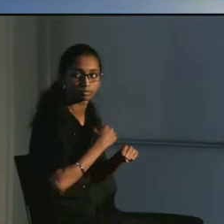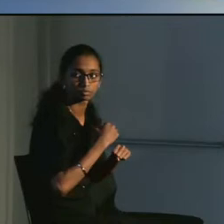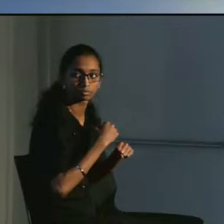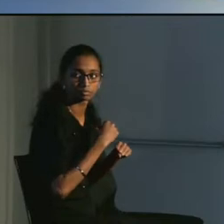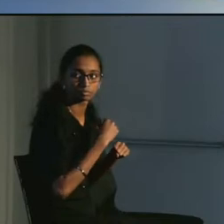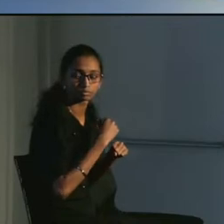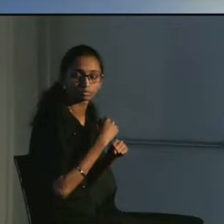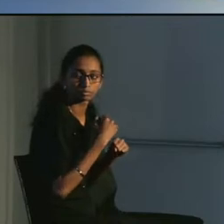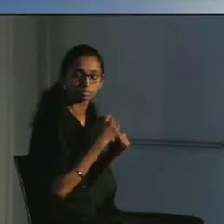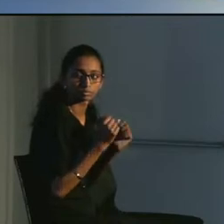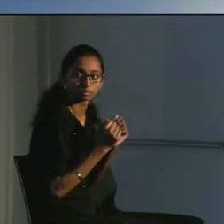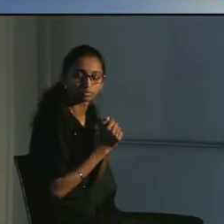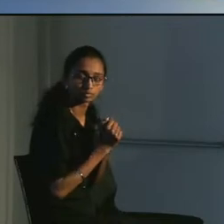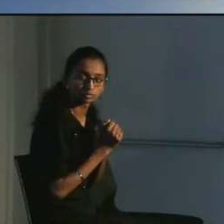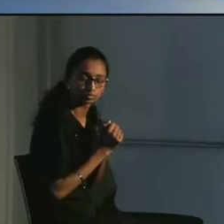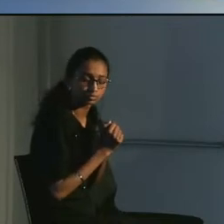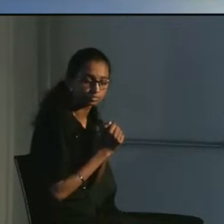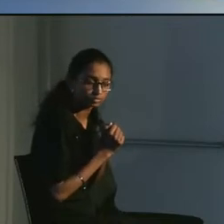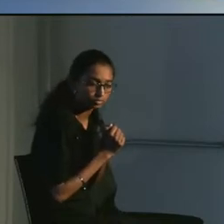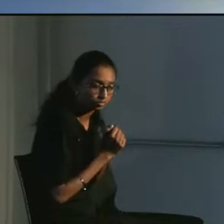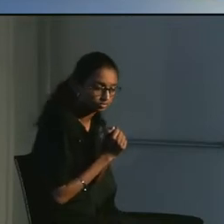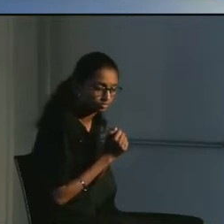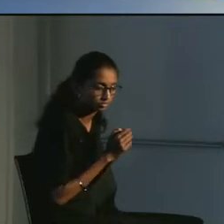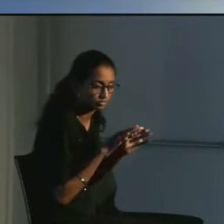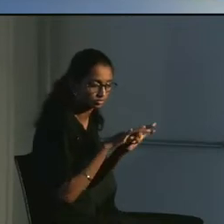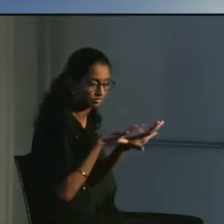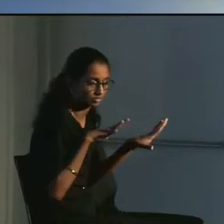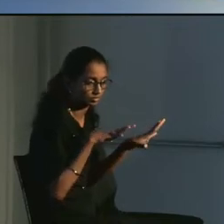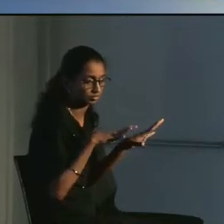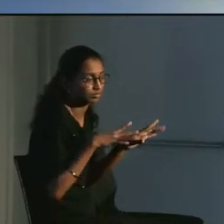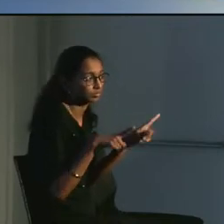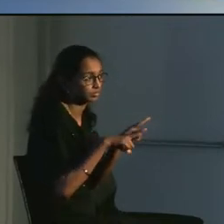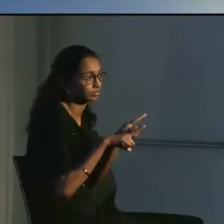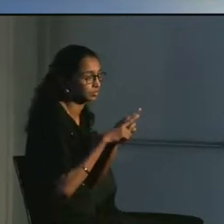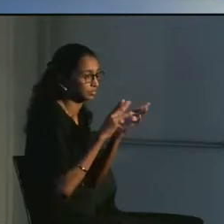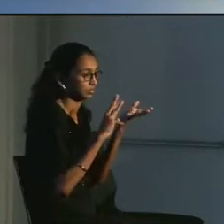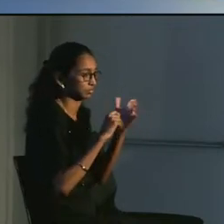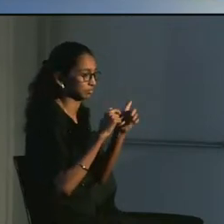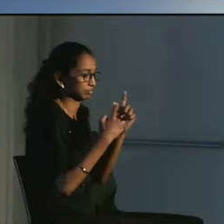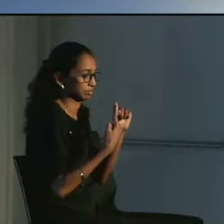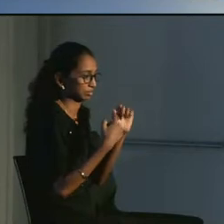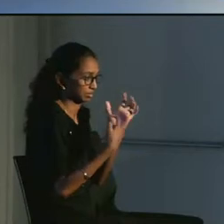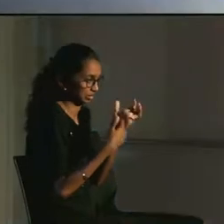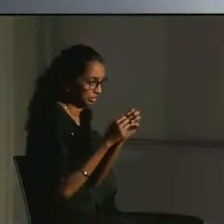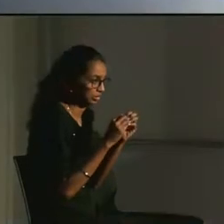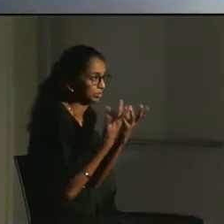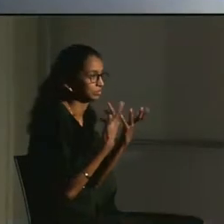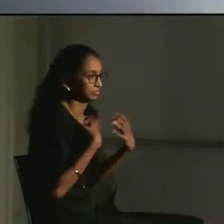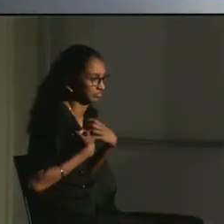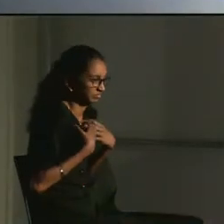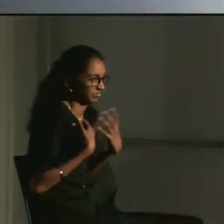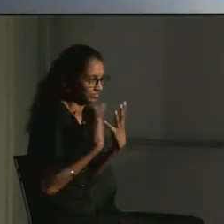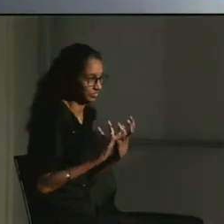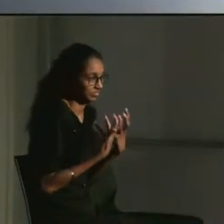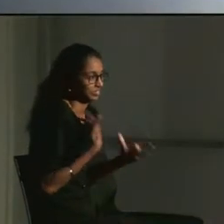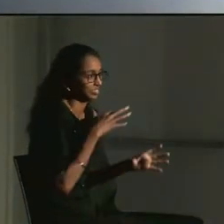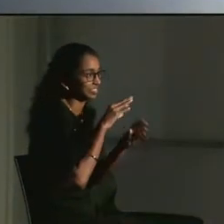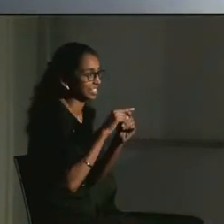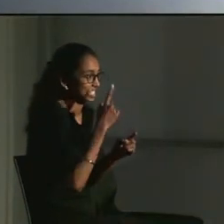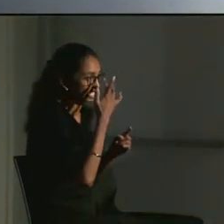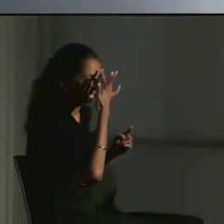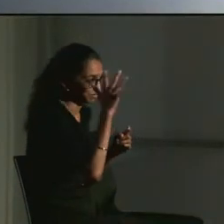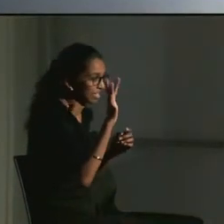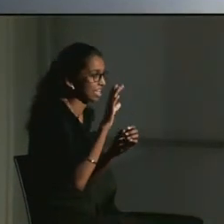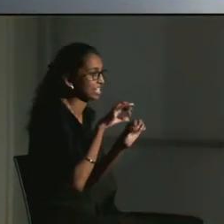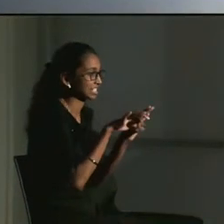the visible infrastructure shifts in the city, like the metro and this excitement to become a smart city, high-tech city,